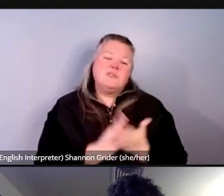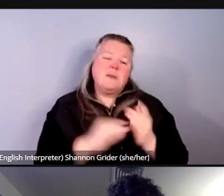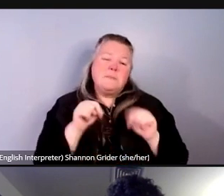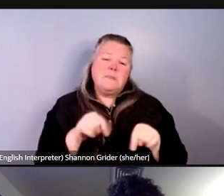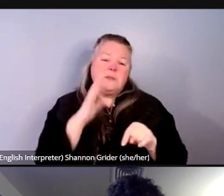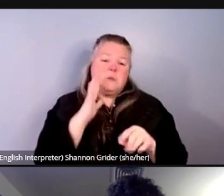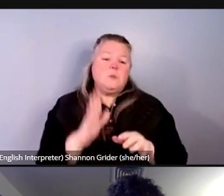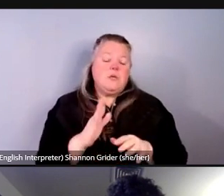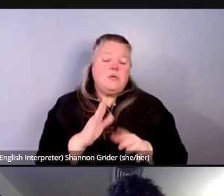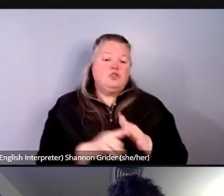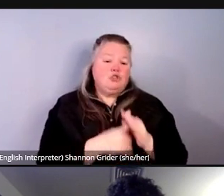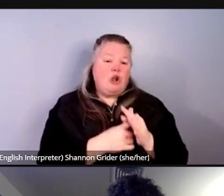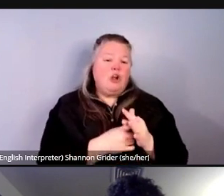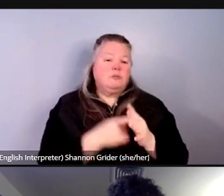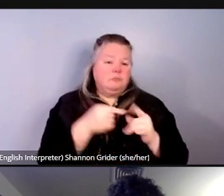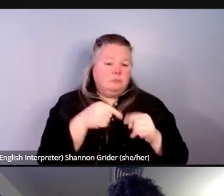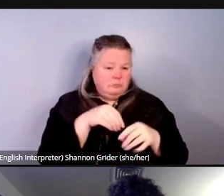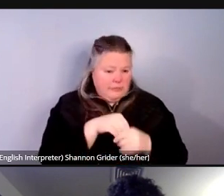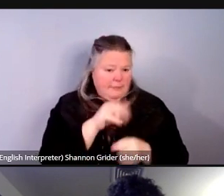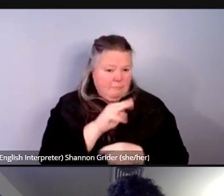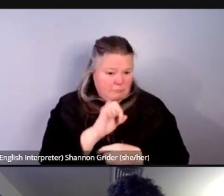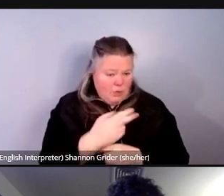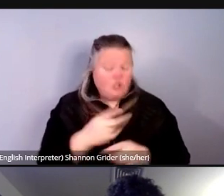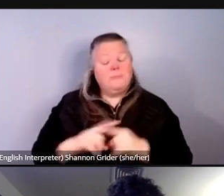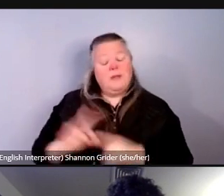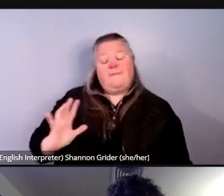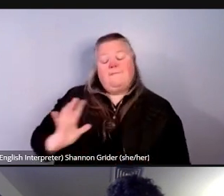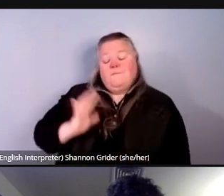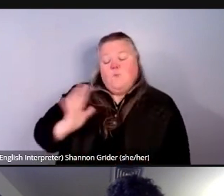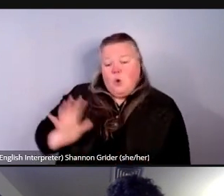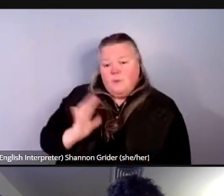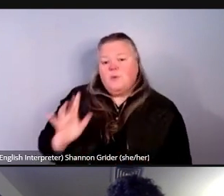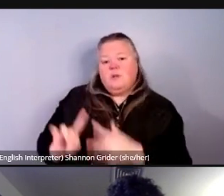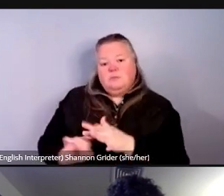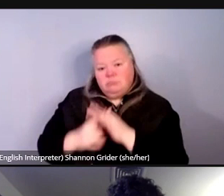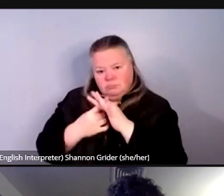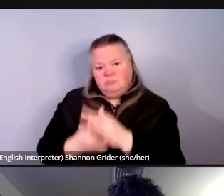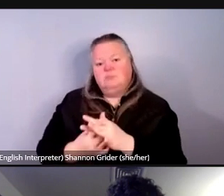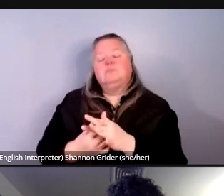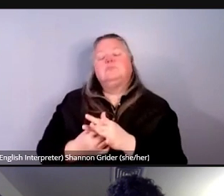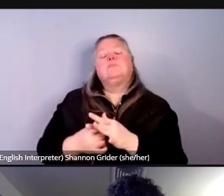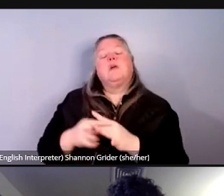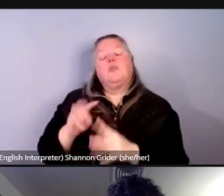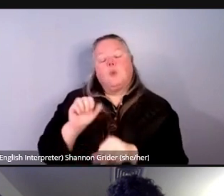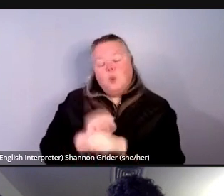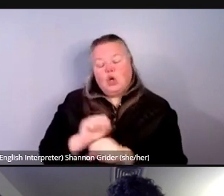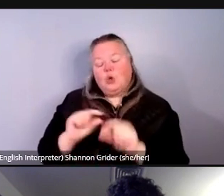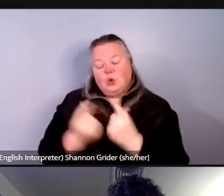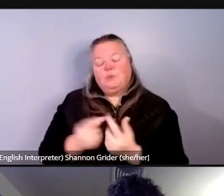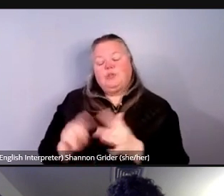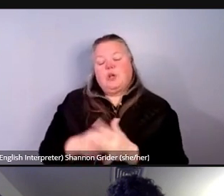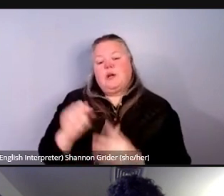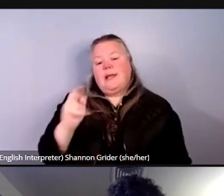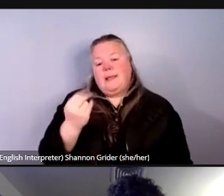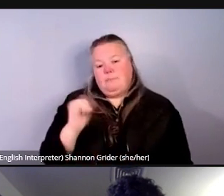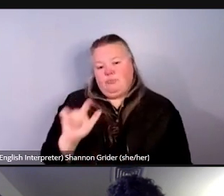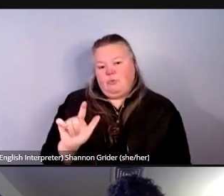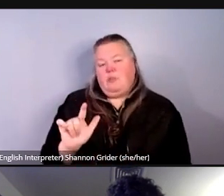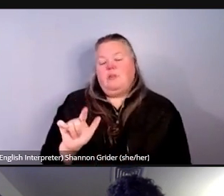kind of through the month of March, but formally the committees will launch in April. So if we